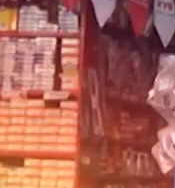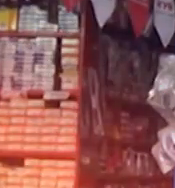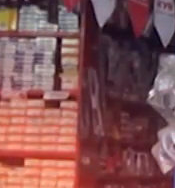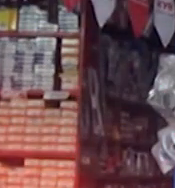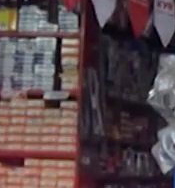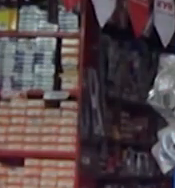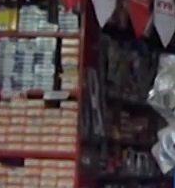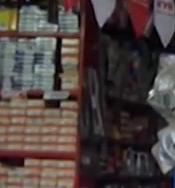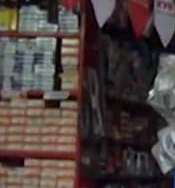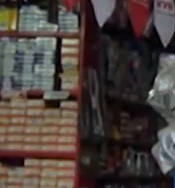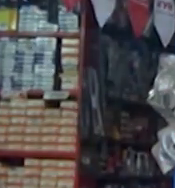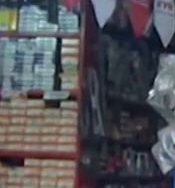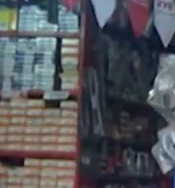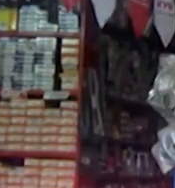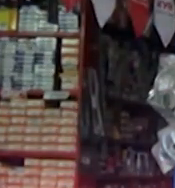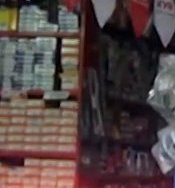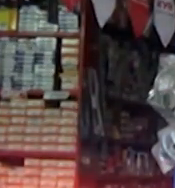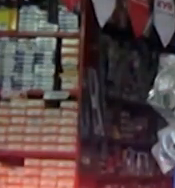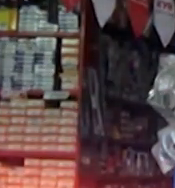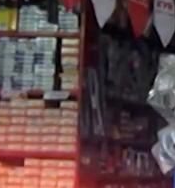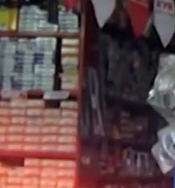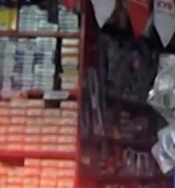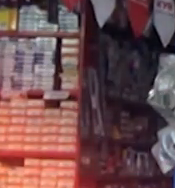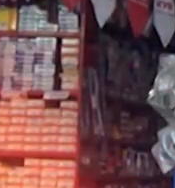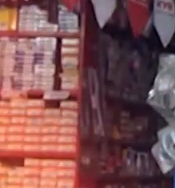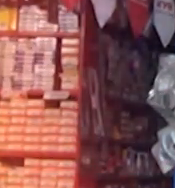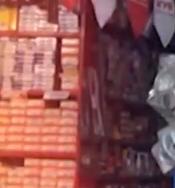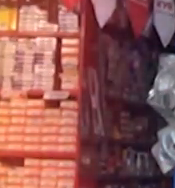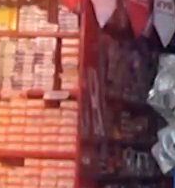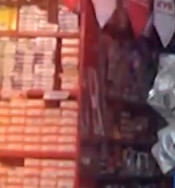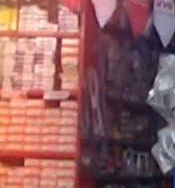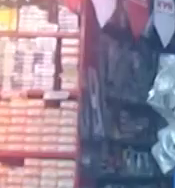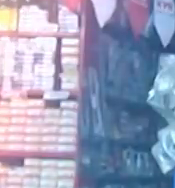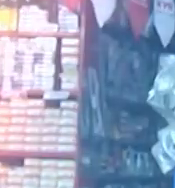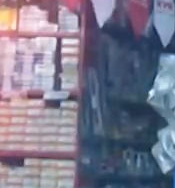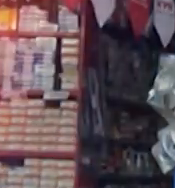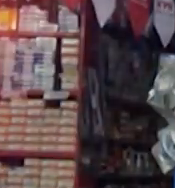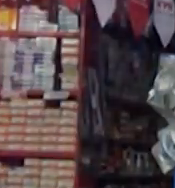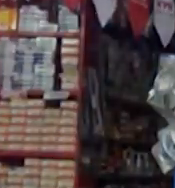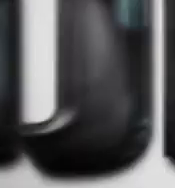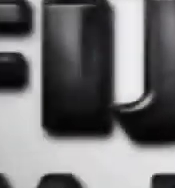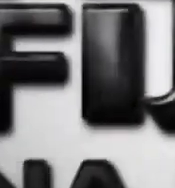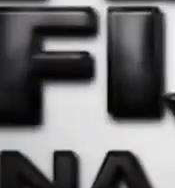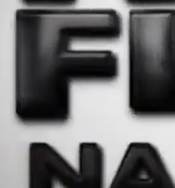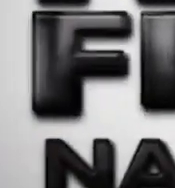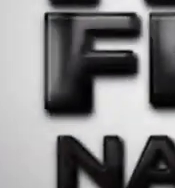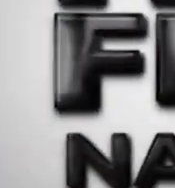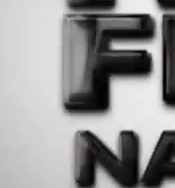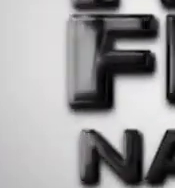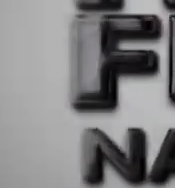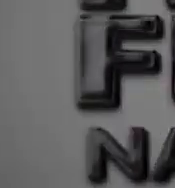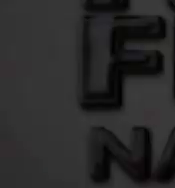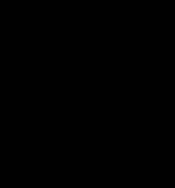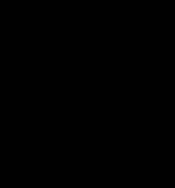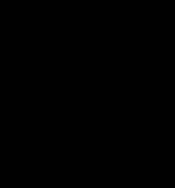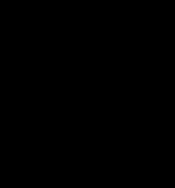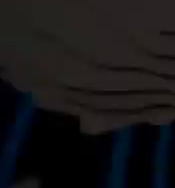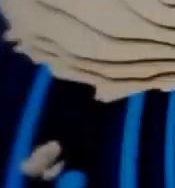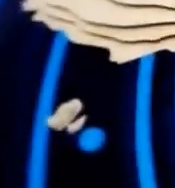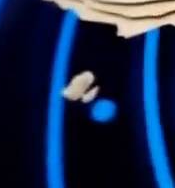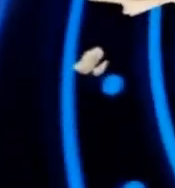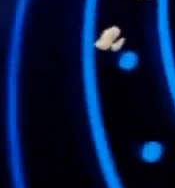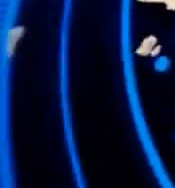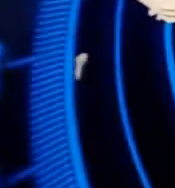Natang ko proslan ngarse, go erkraki, do televizyon na barong na Radio FIJI 1, nandomo ibiti. Radio FIJI 1 nandomo